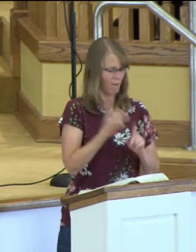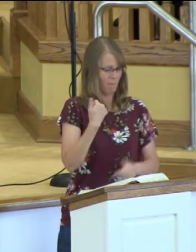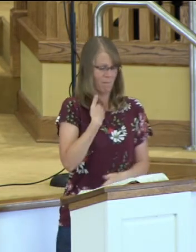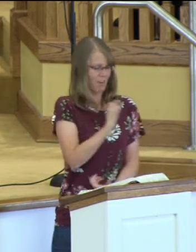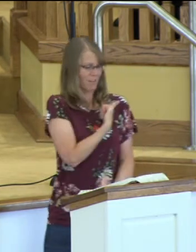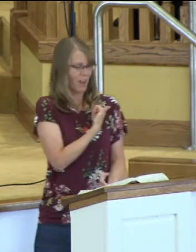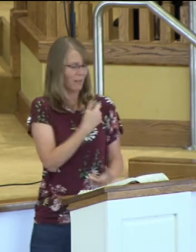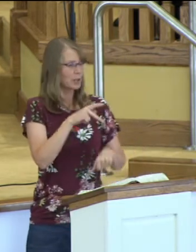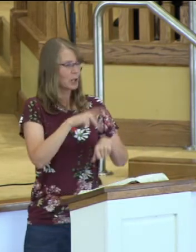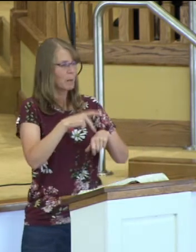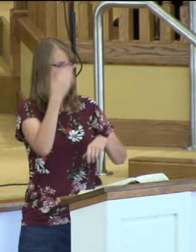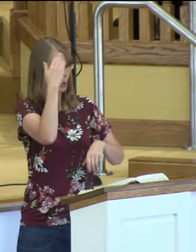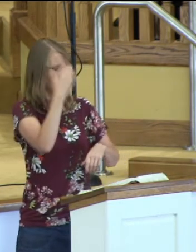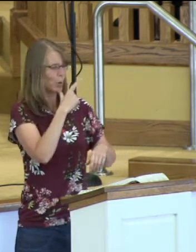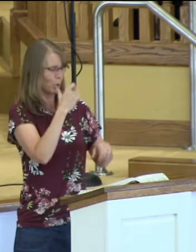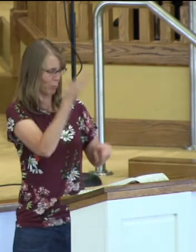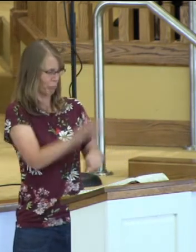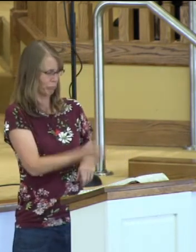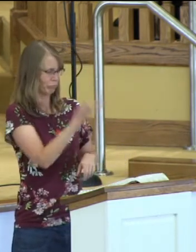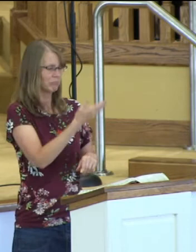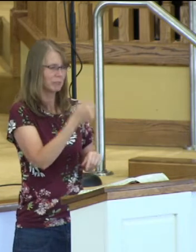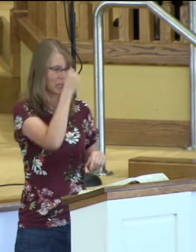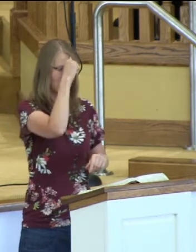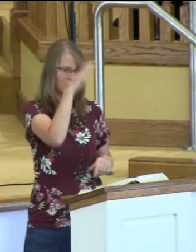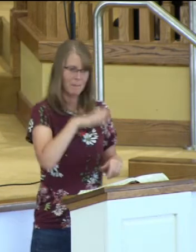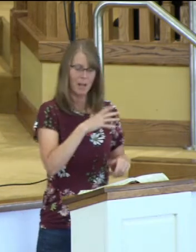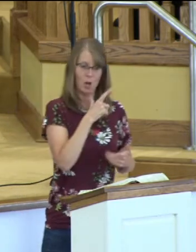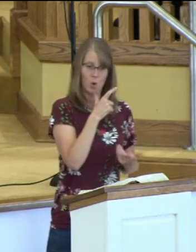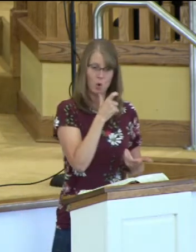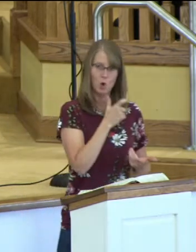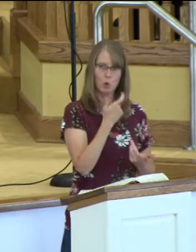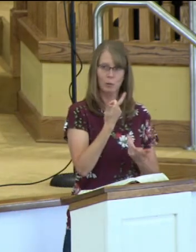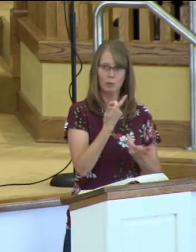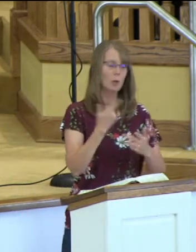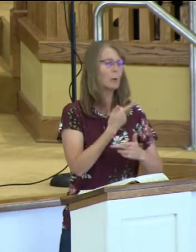for Peter knew who he was. He was the guy that would talk before he'd think.